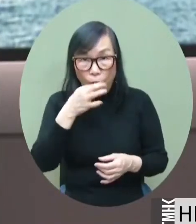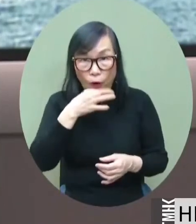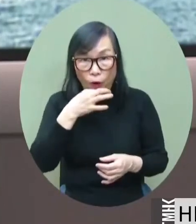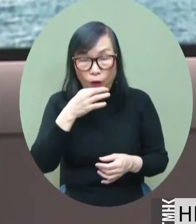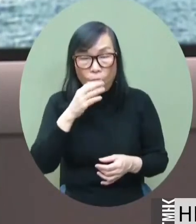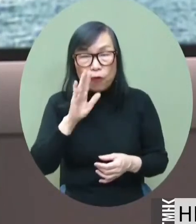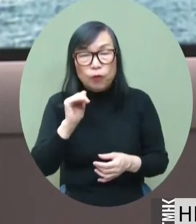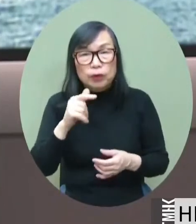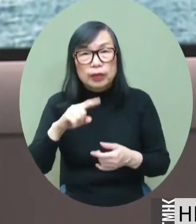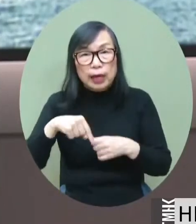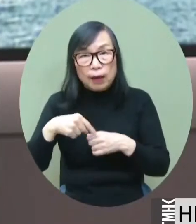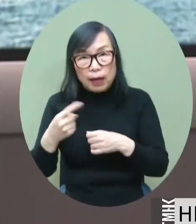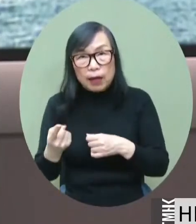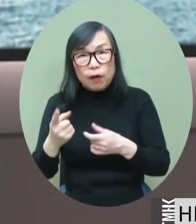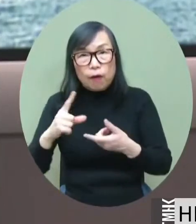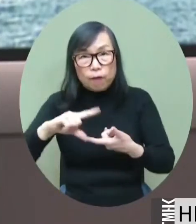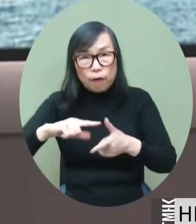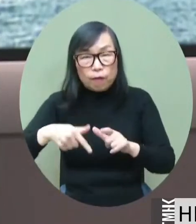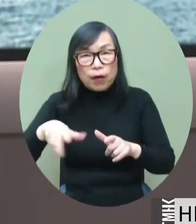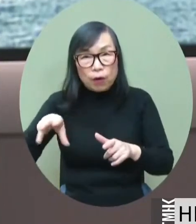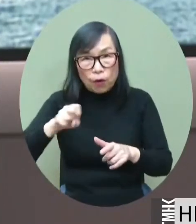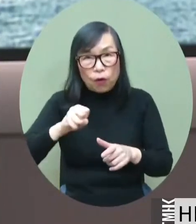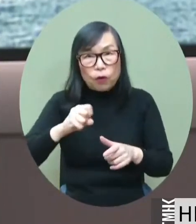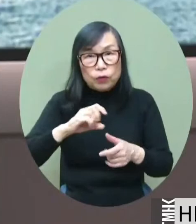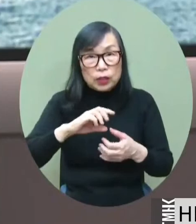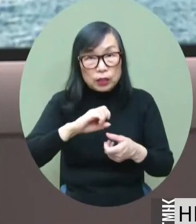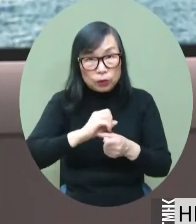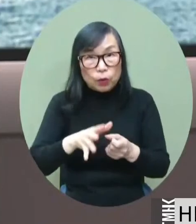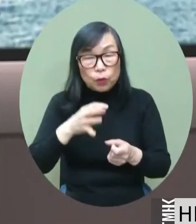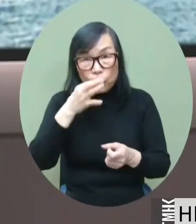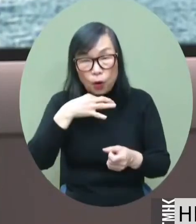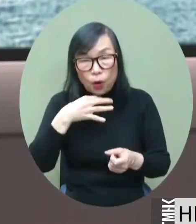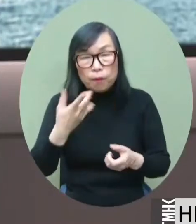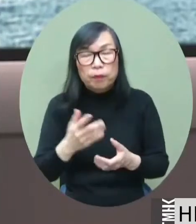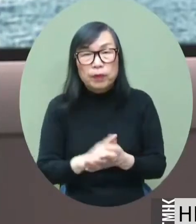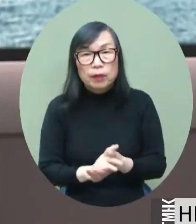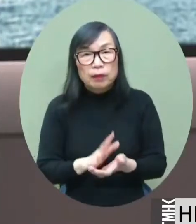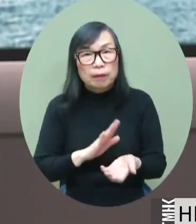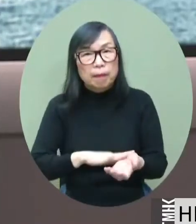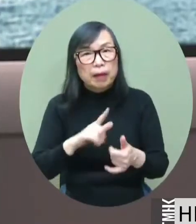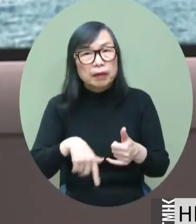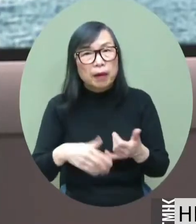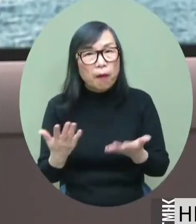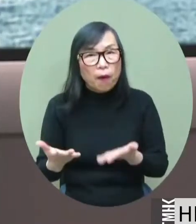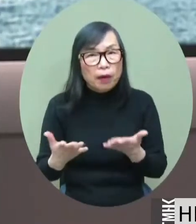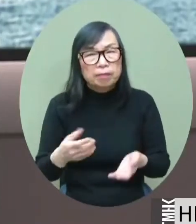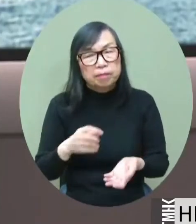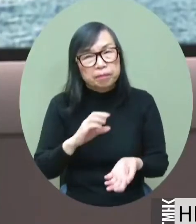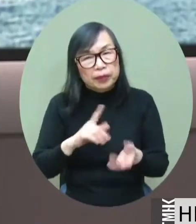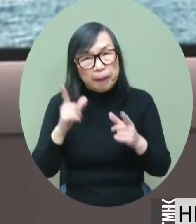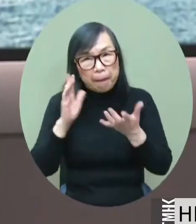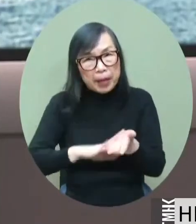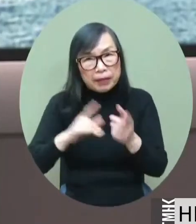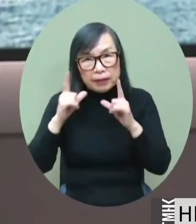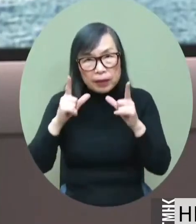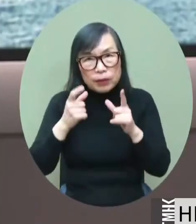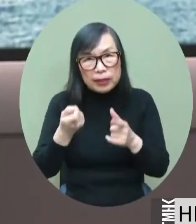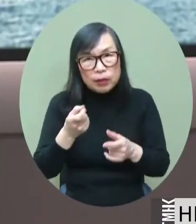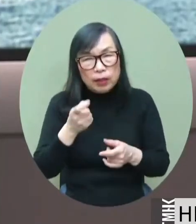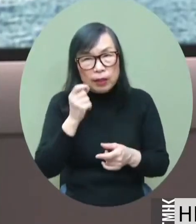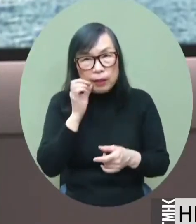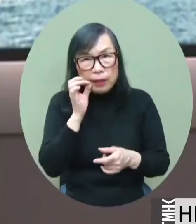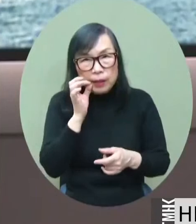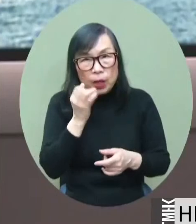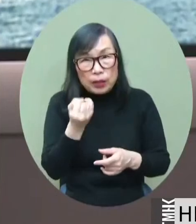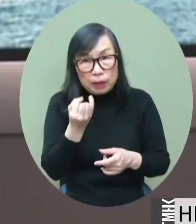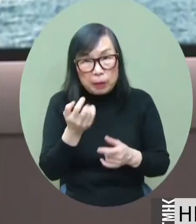And very soon, private doctors will be another channel for patients to get such oral drugs. Maybe some patients think